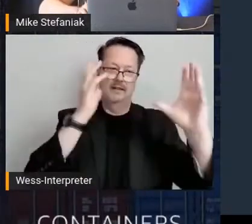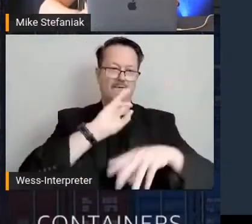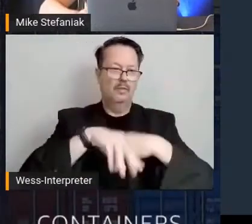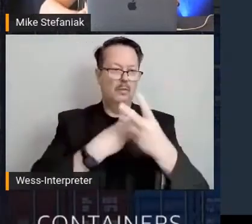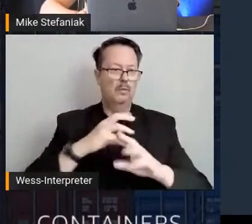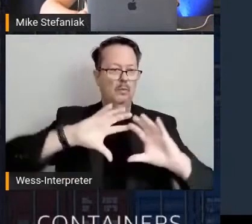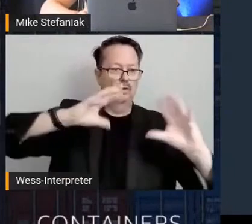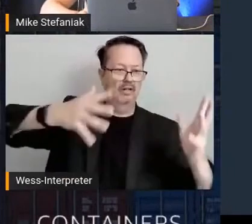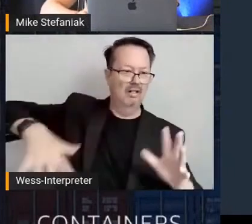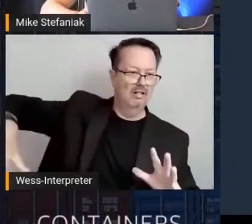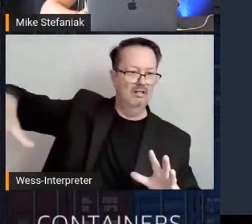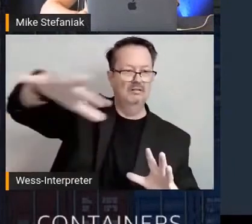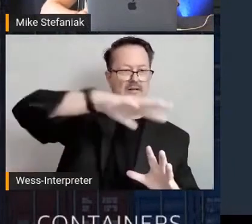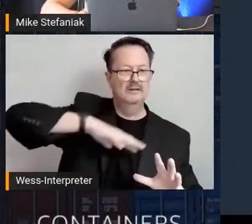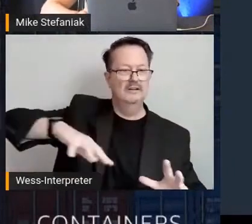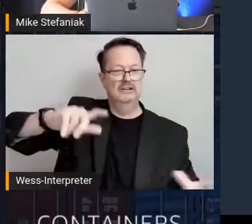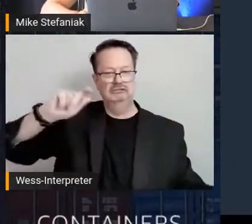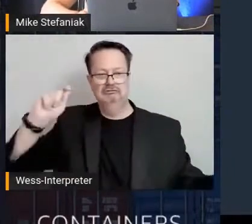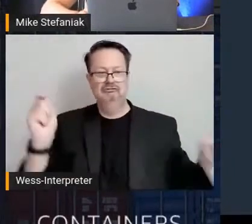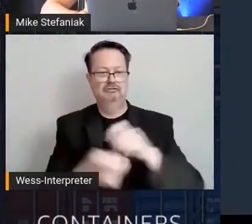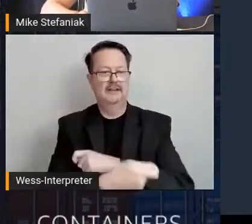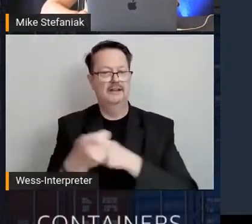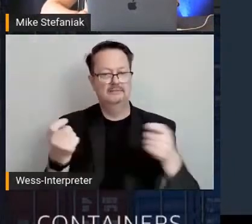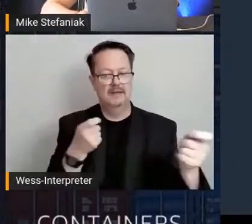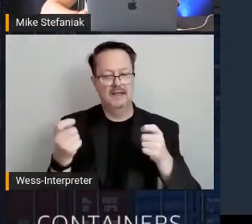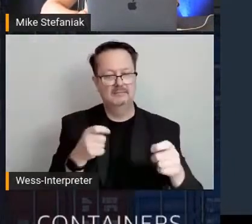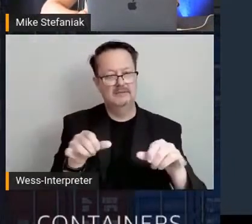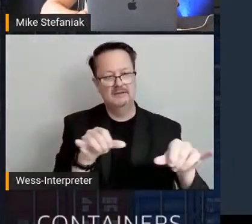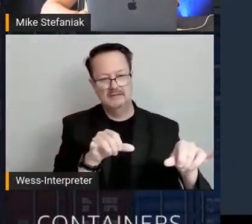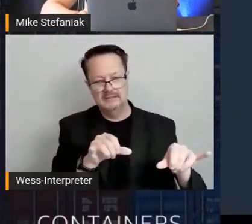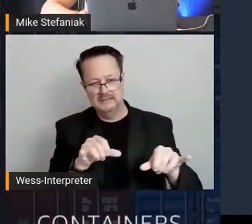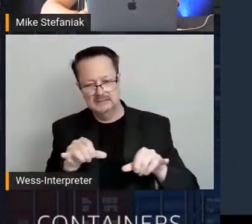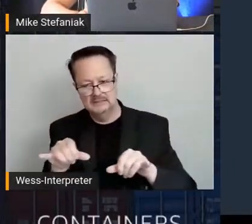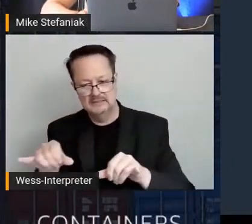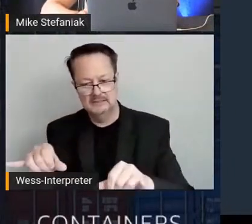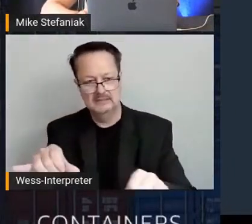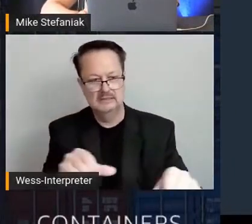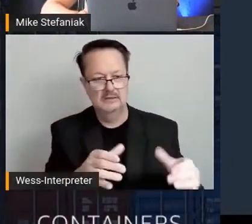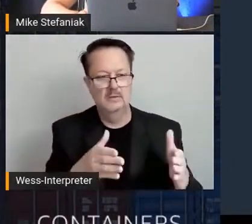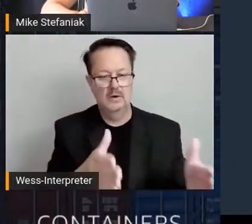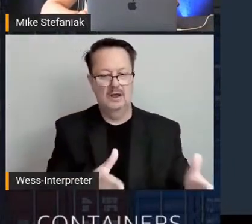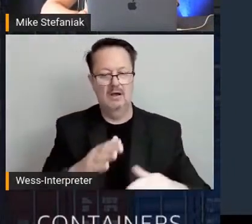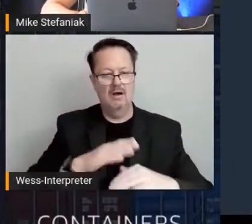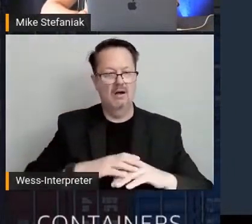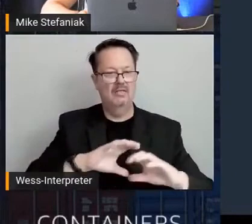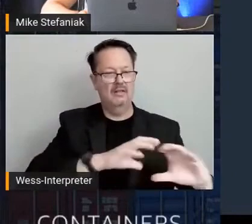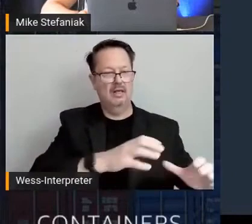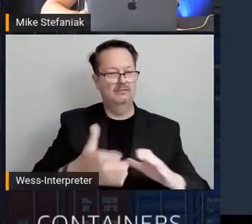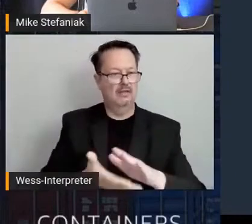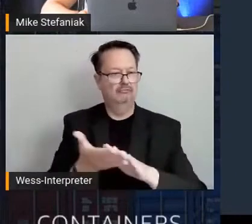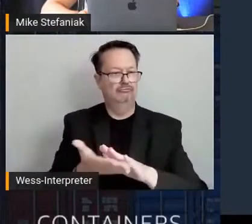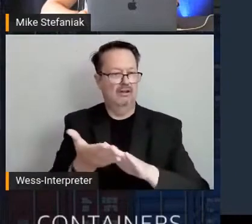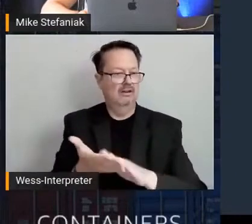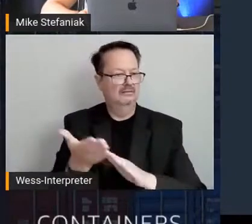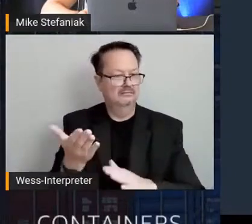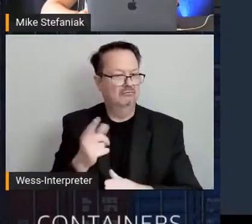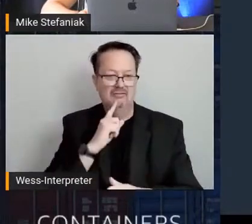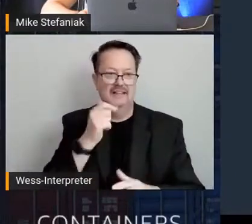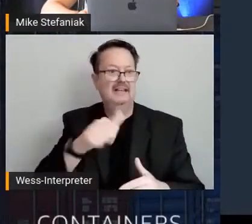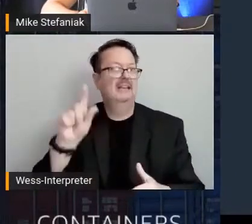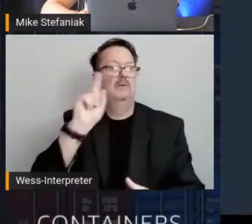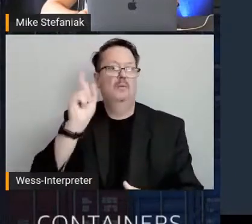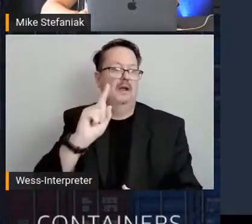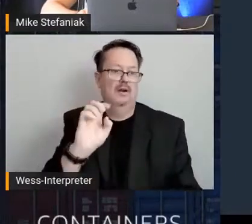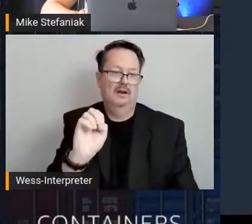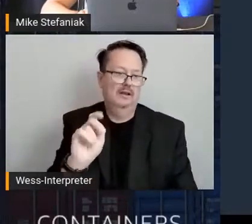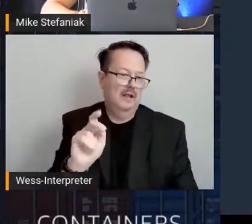as far as change management in a consistent fashion across their clusters that are running pretty much anywhere EKS